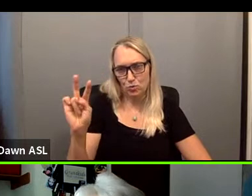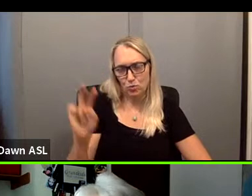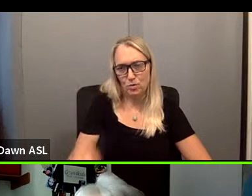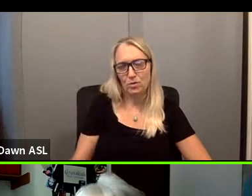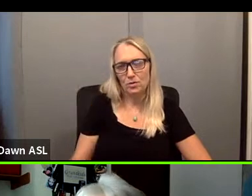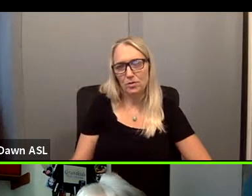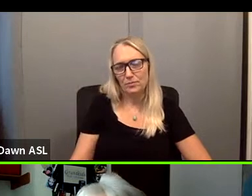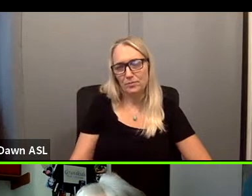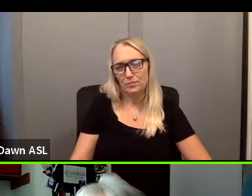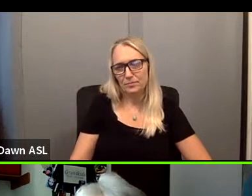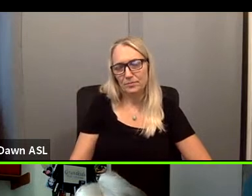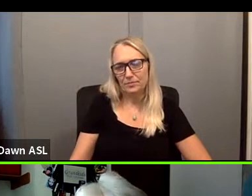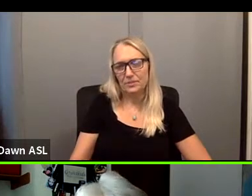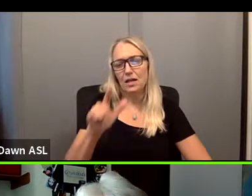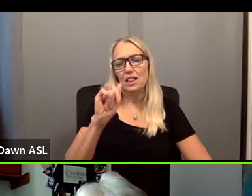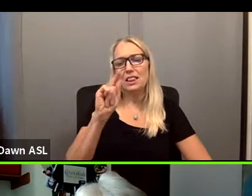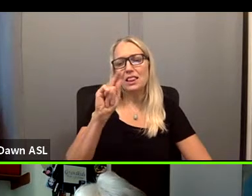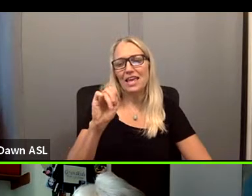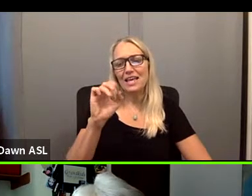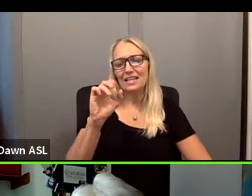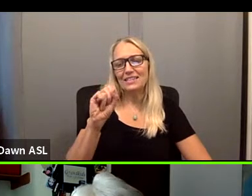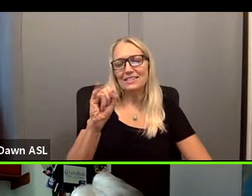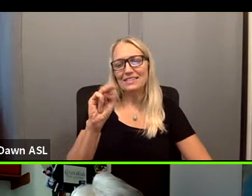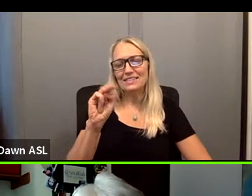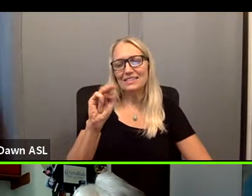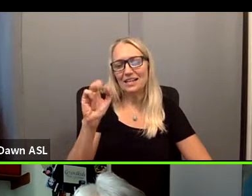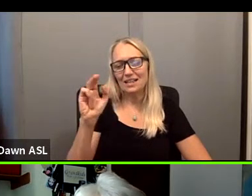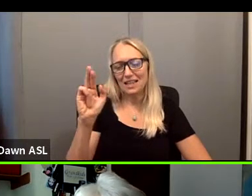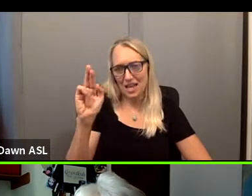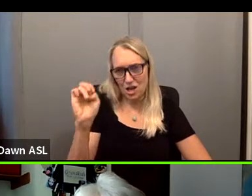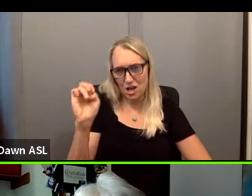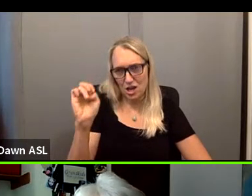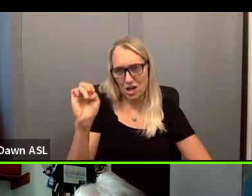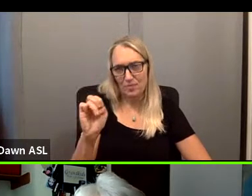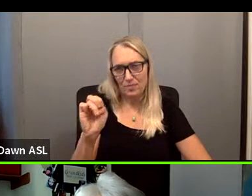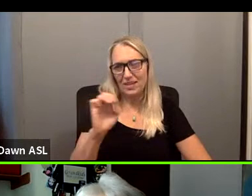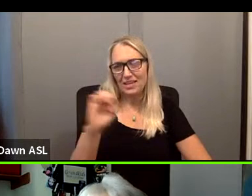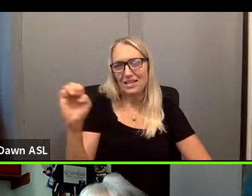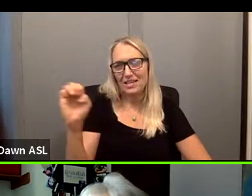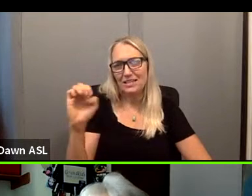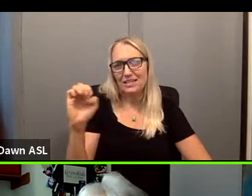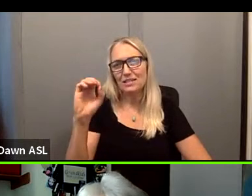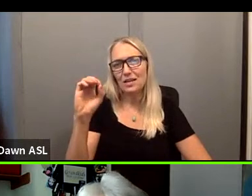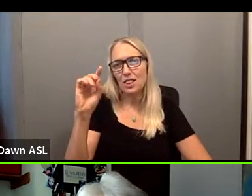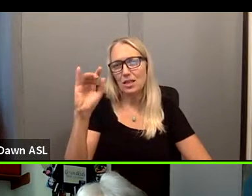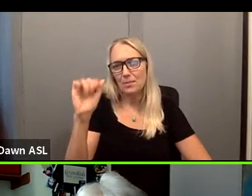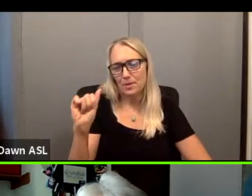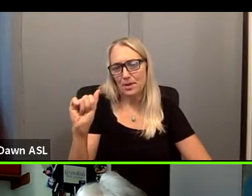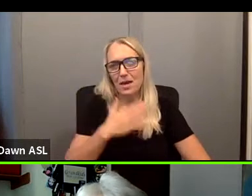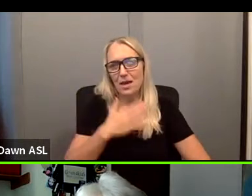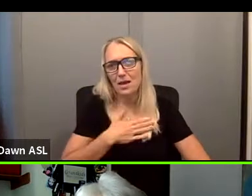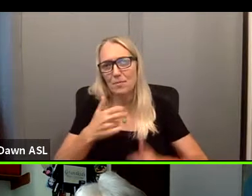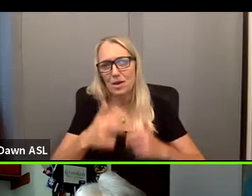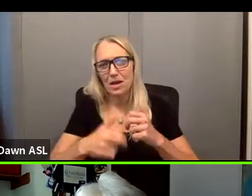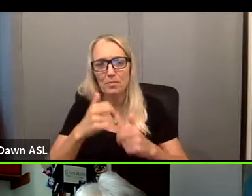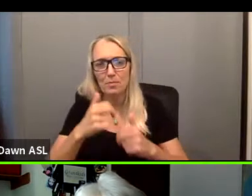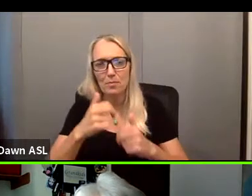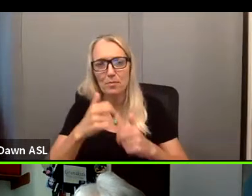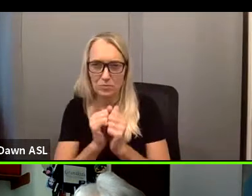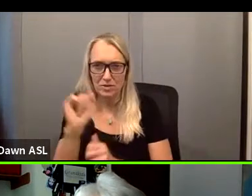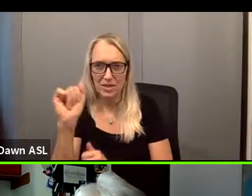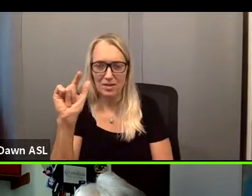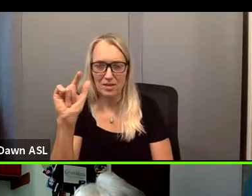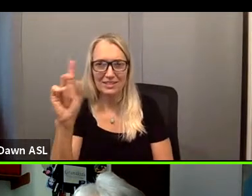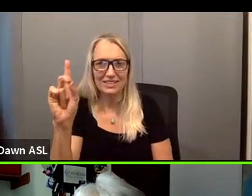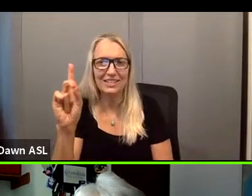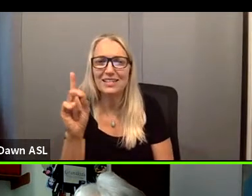Lake St. Clair area of East Olympia. And my problem with the Legislative District 2 is that it's very partisan,